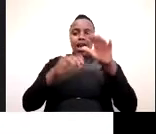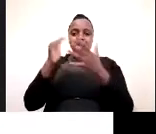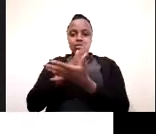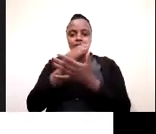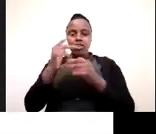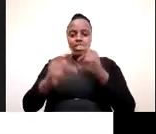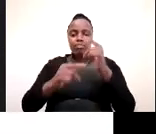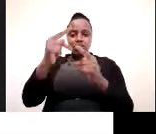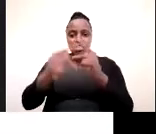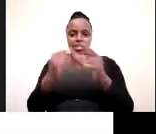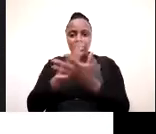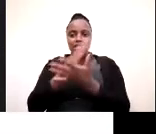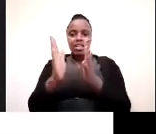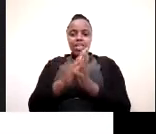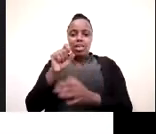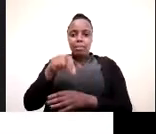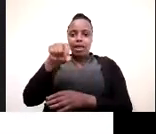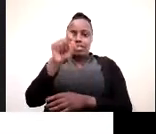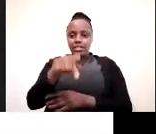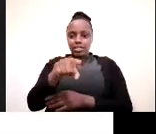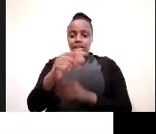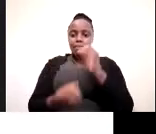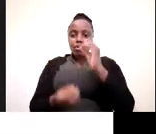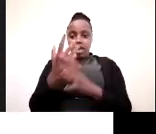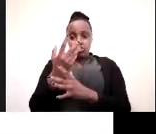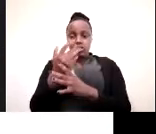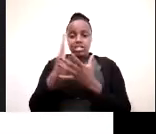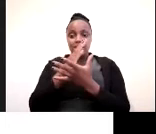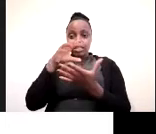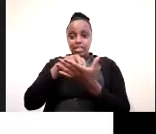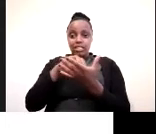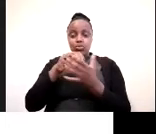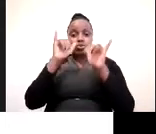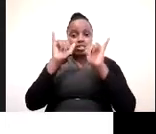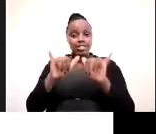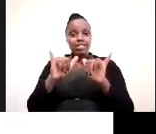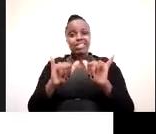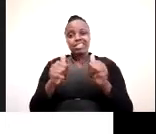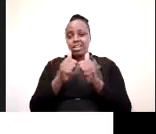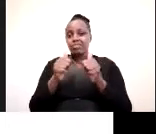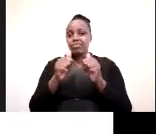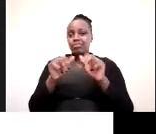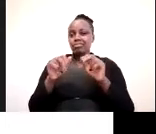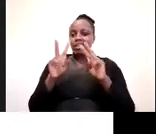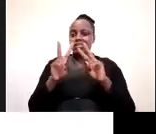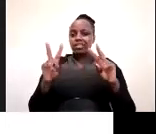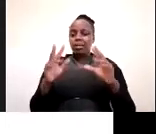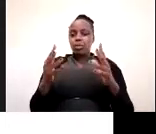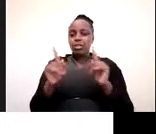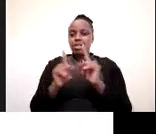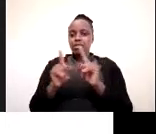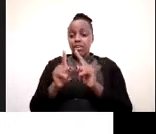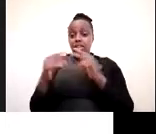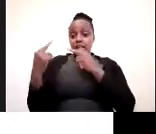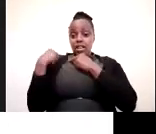but for the plant production, the situation will remain pretty stable. And it's a novelty for the